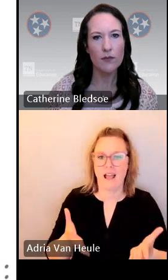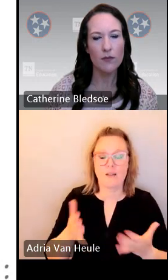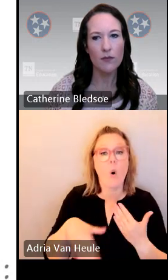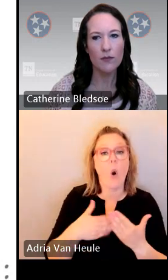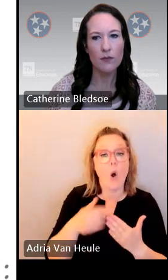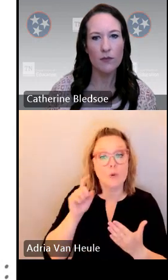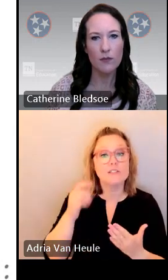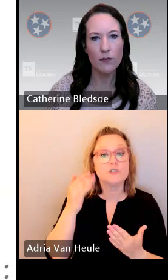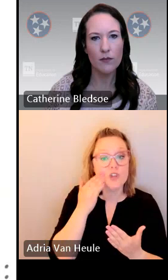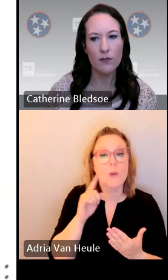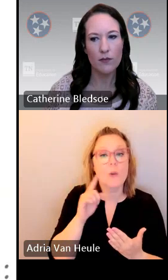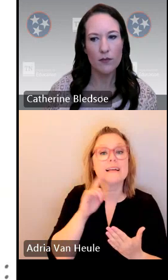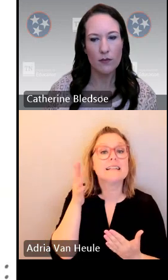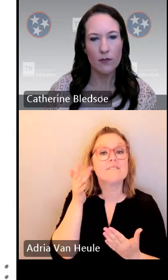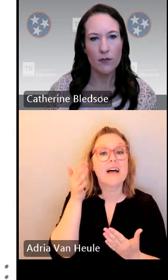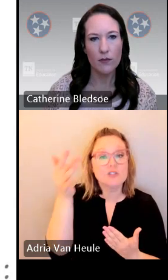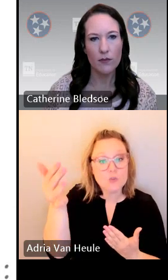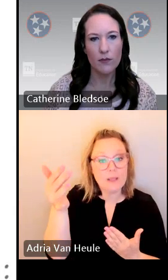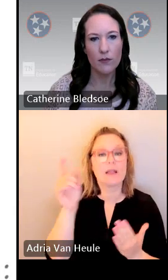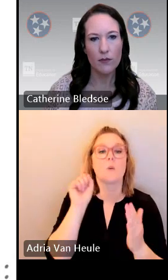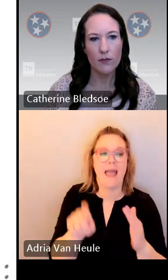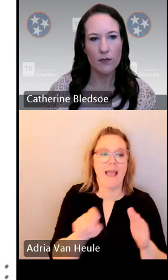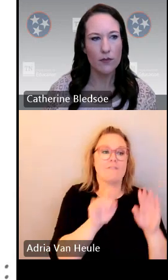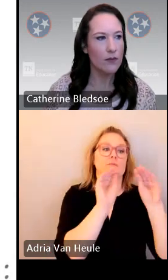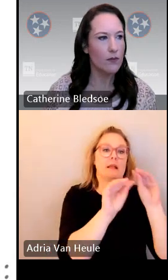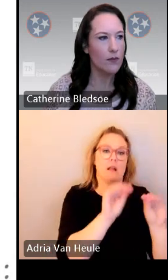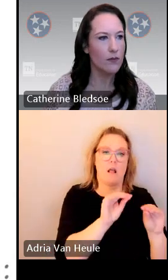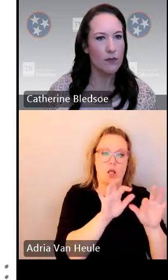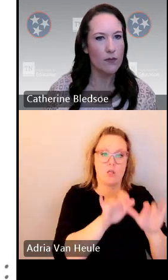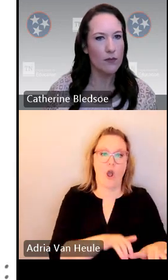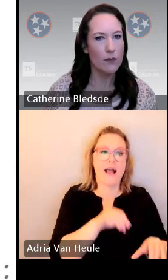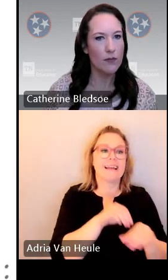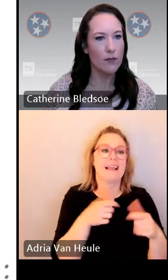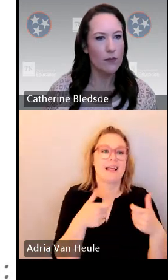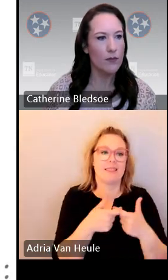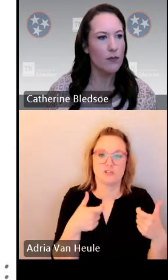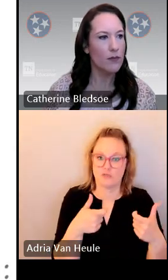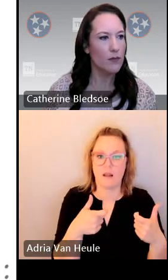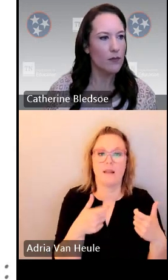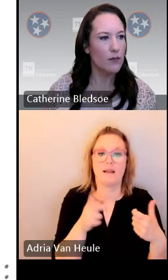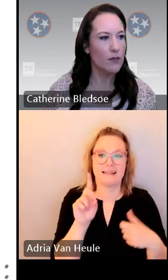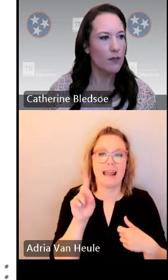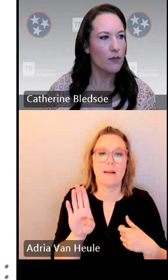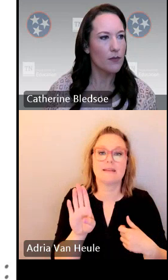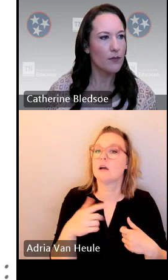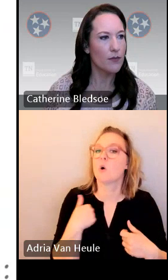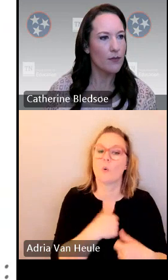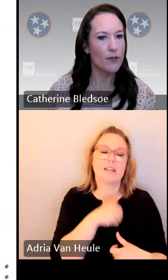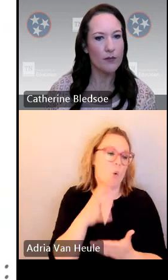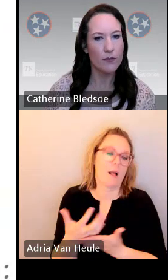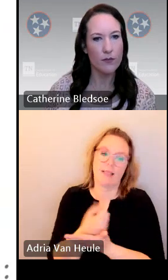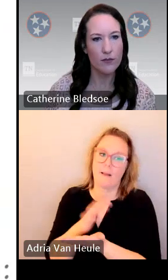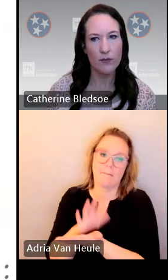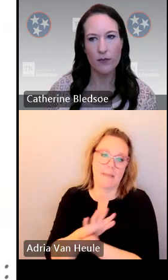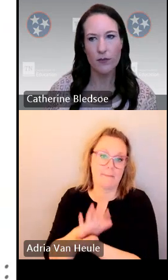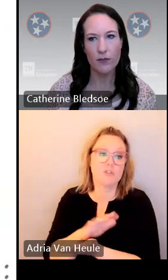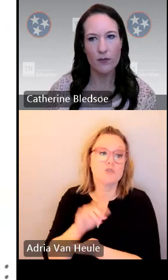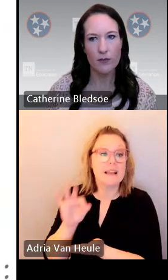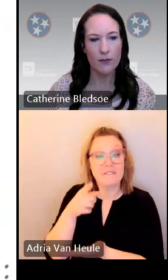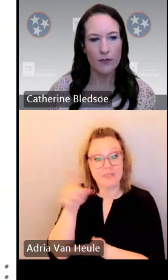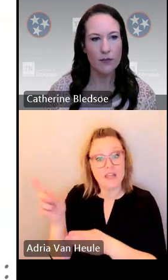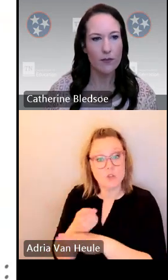eventually it will have to be logged into our electronic database. We do not collect paper copies. So if you have someone use the paper copies,